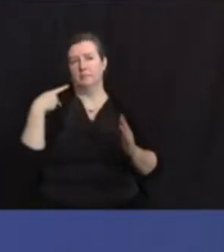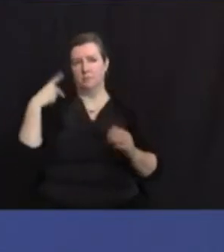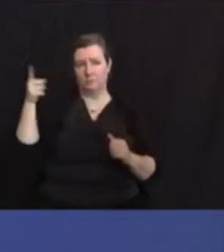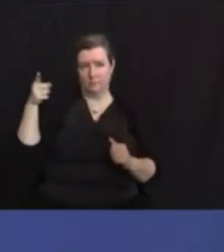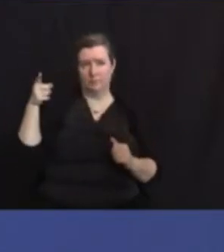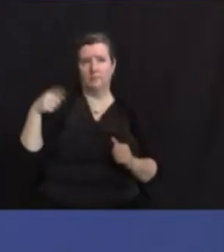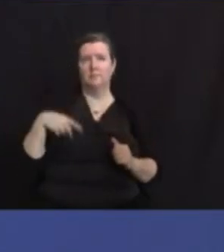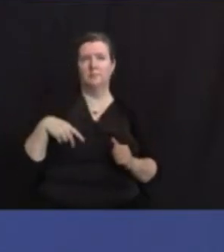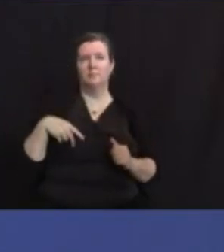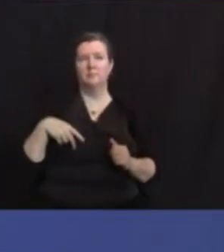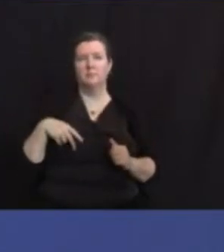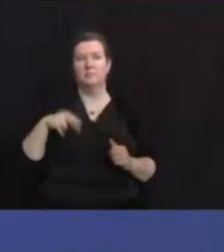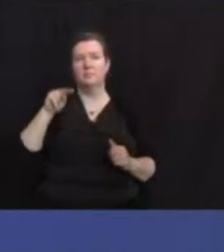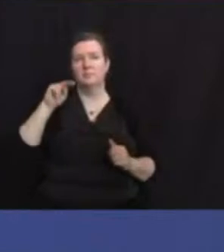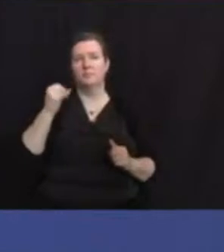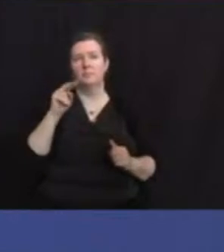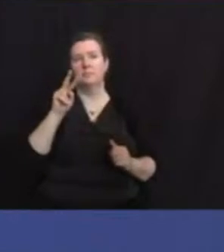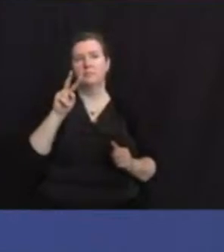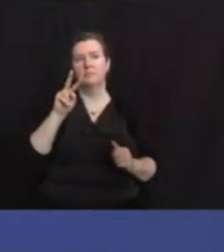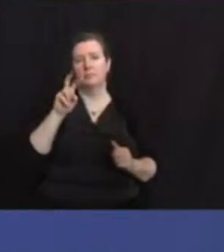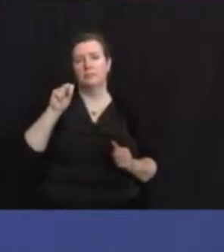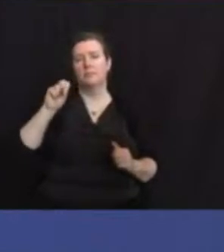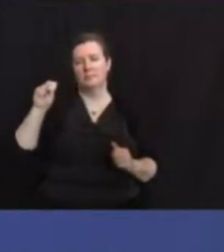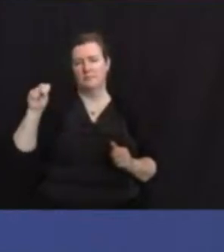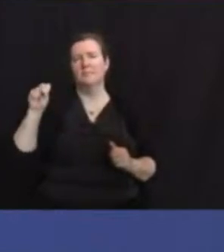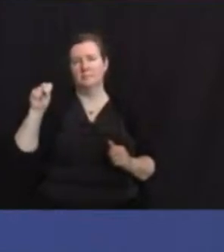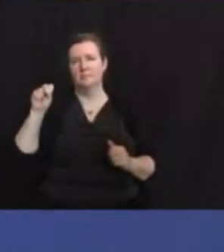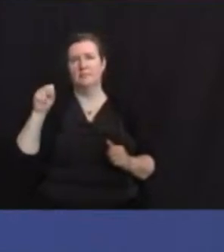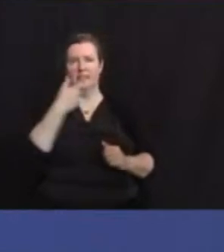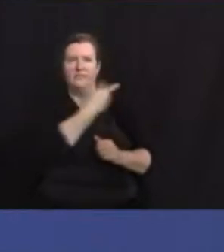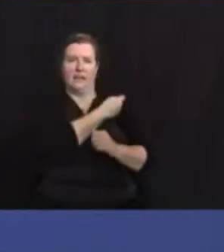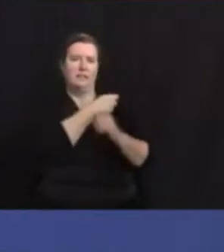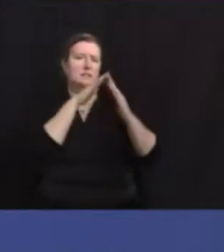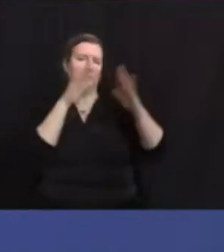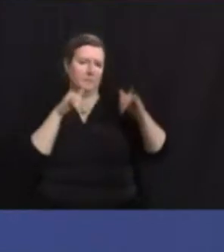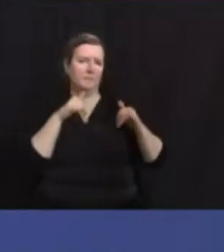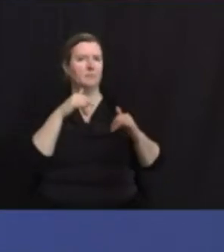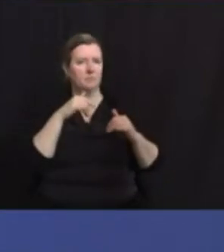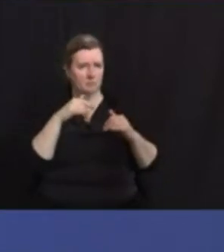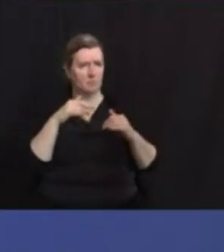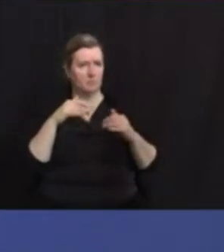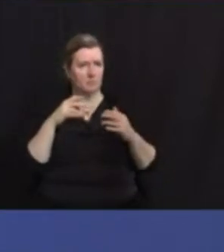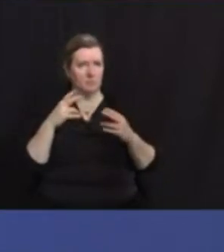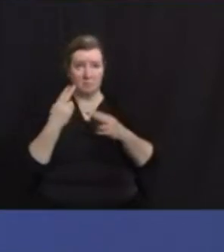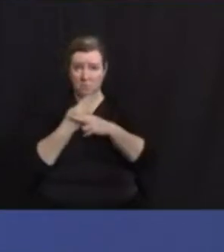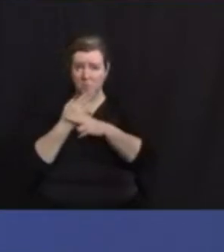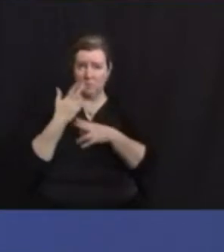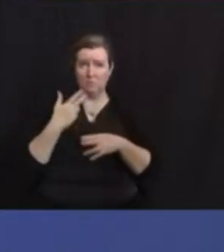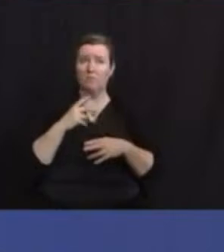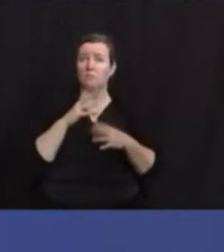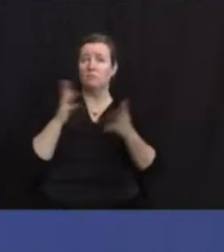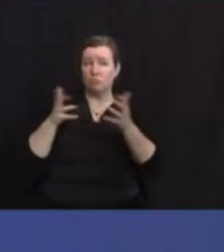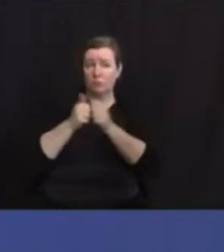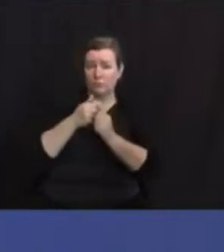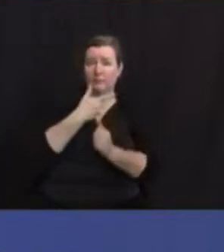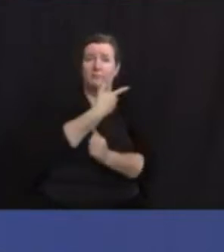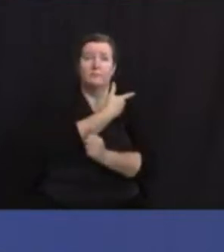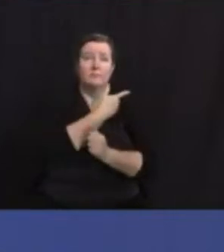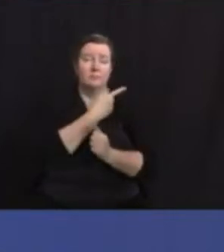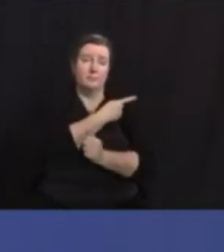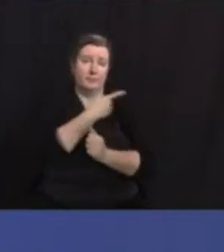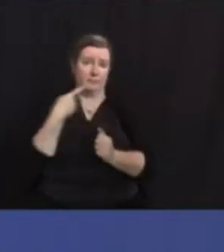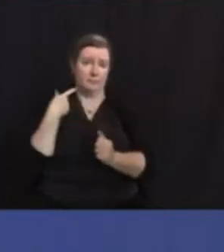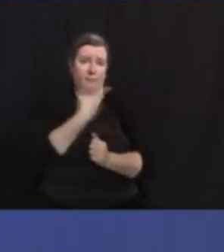for residents to make vaccine appointments, but several people we spoke with today at the Paterson vaccine site got confirmation emails for the